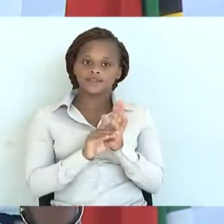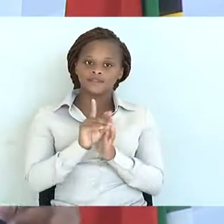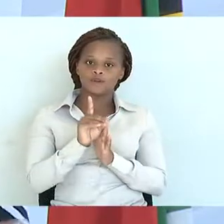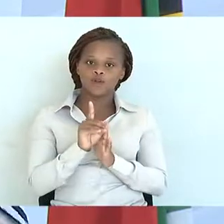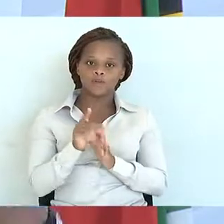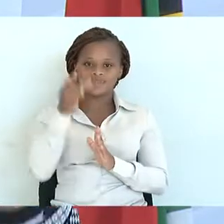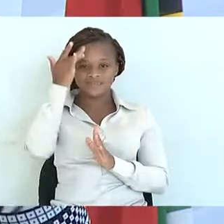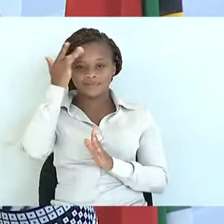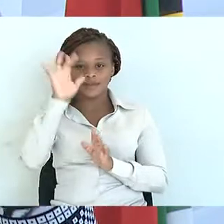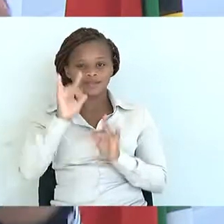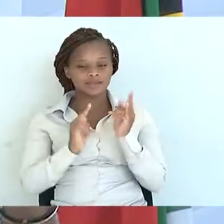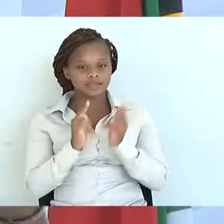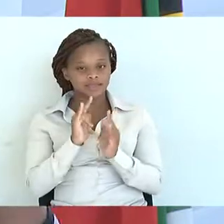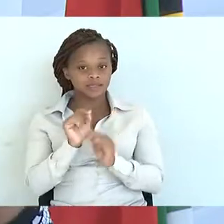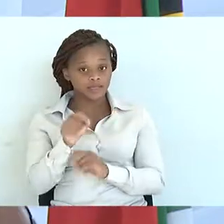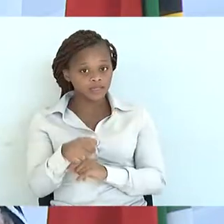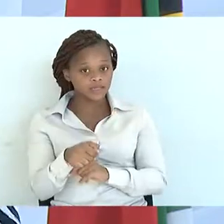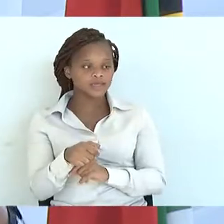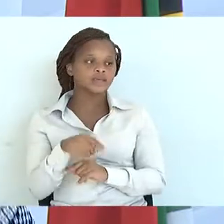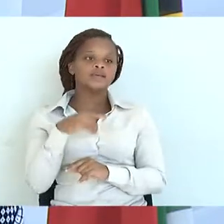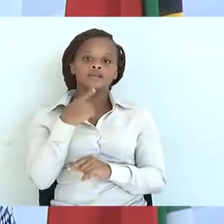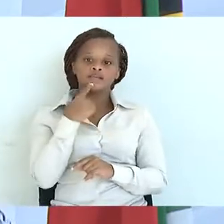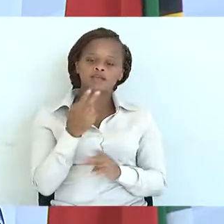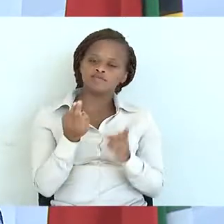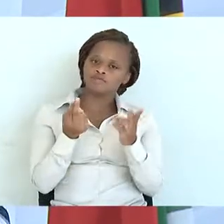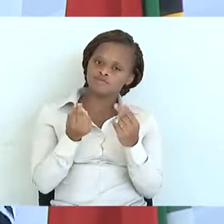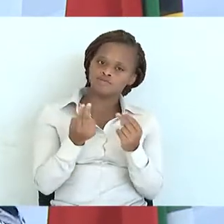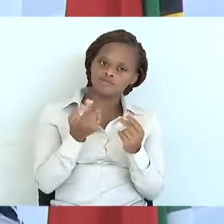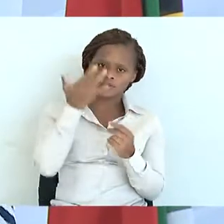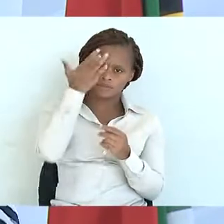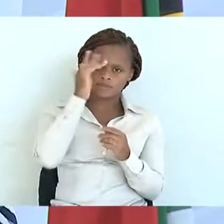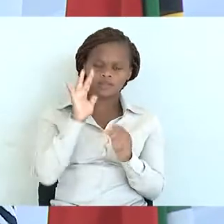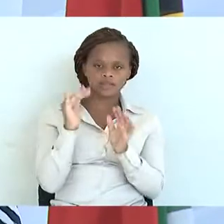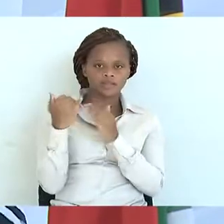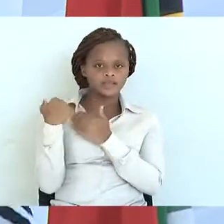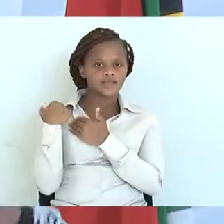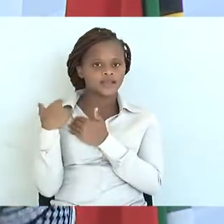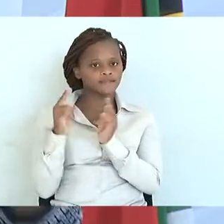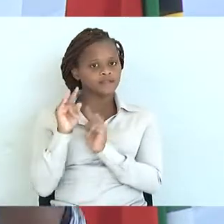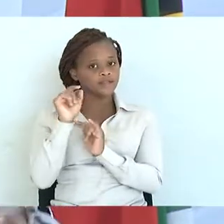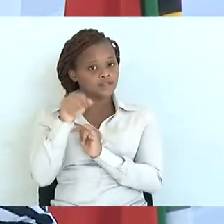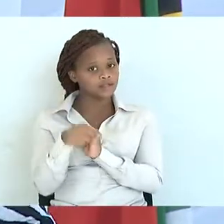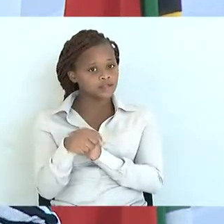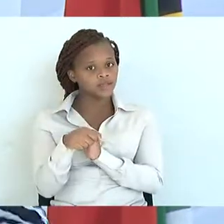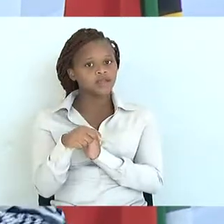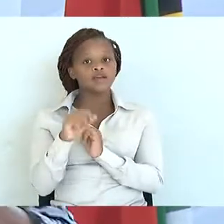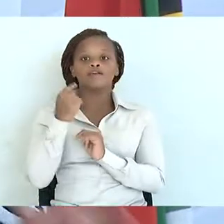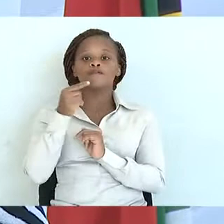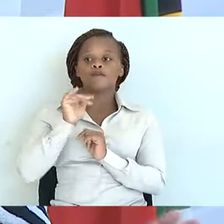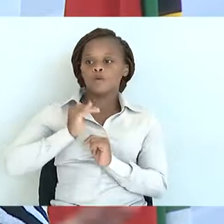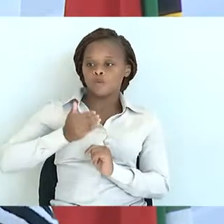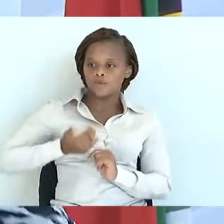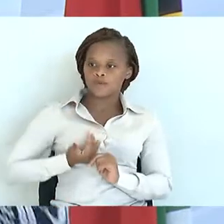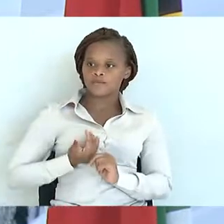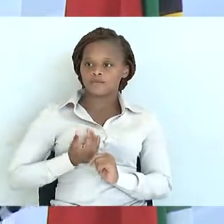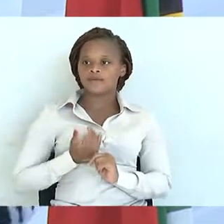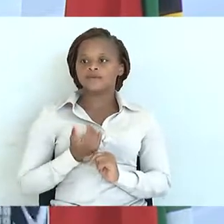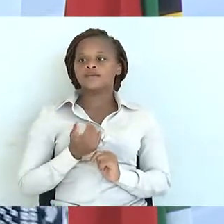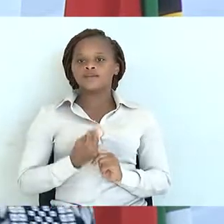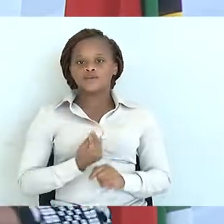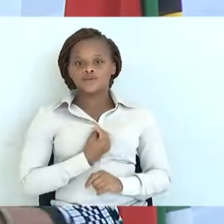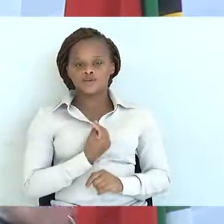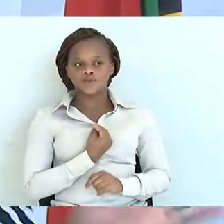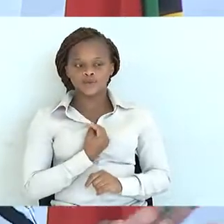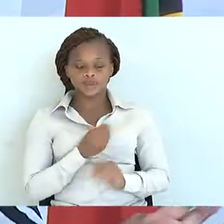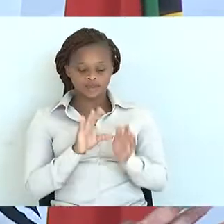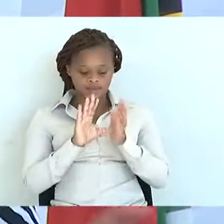city. It must be a new smart and safe city angithi where women, youth and persons with disabilities bazokwazi